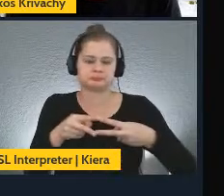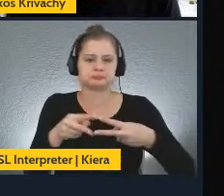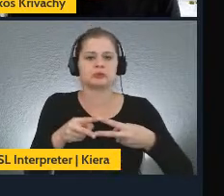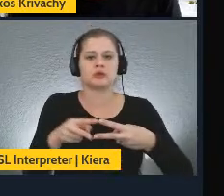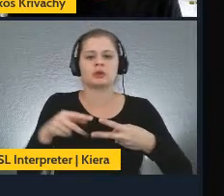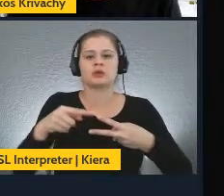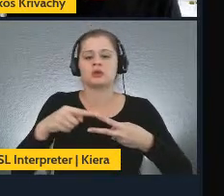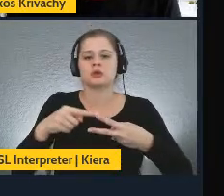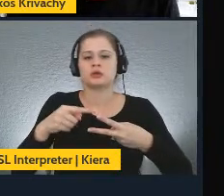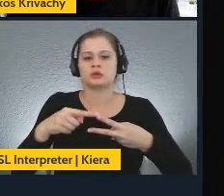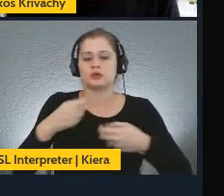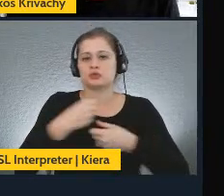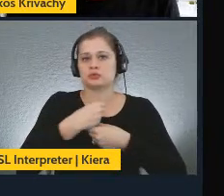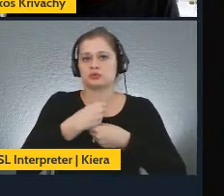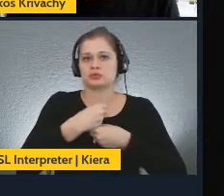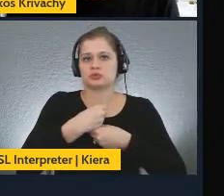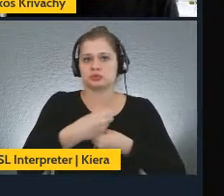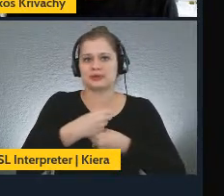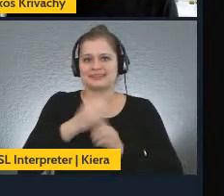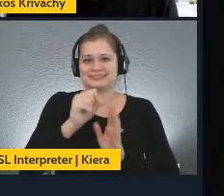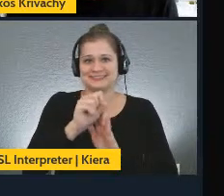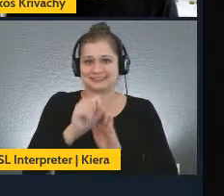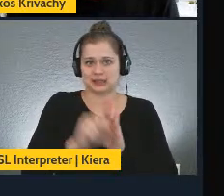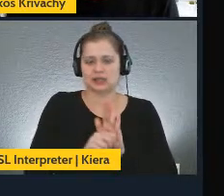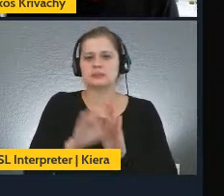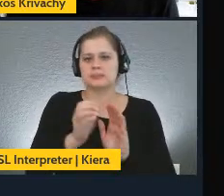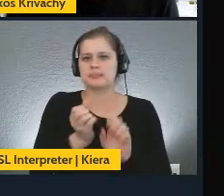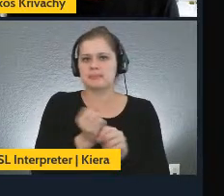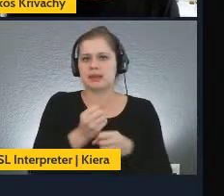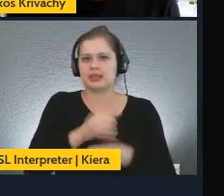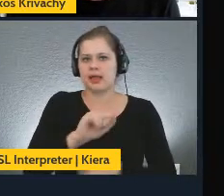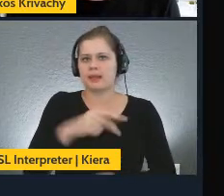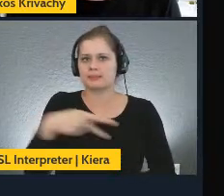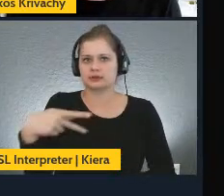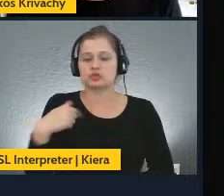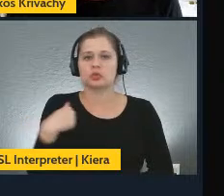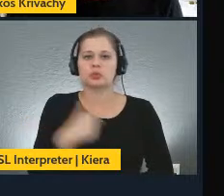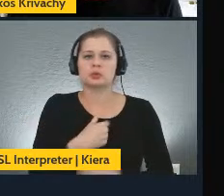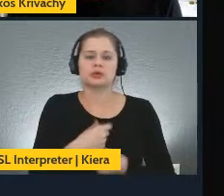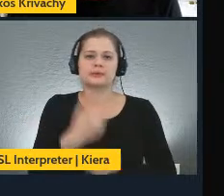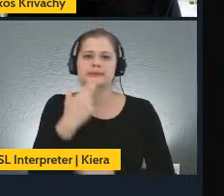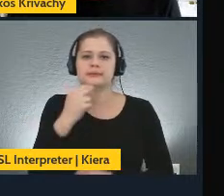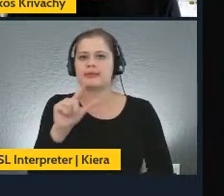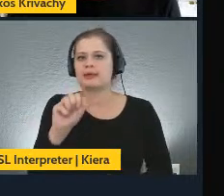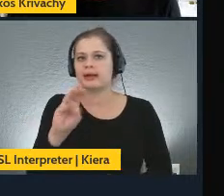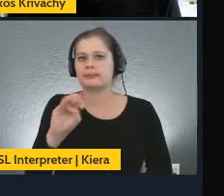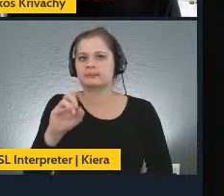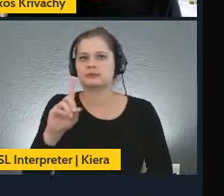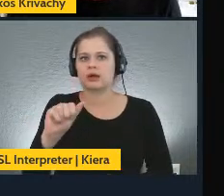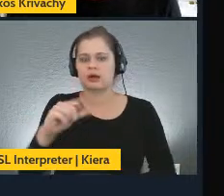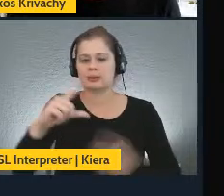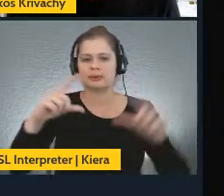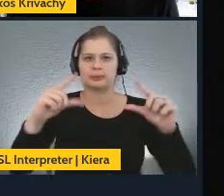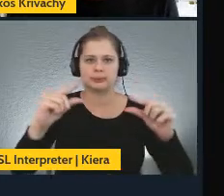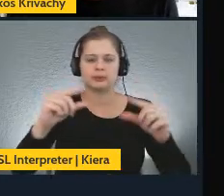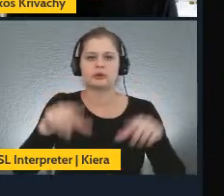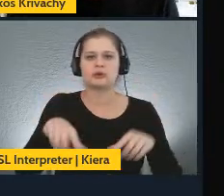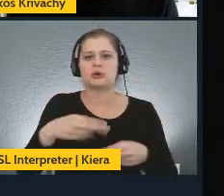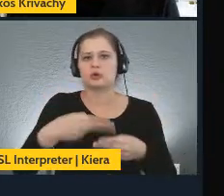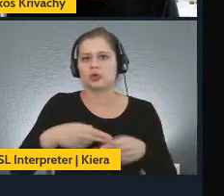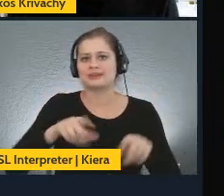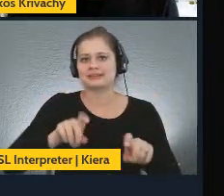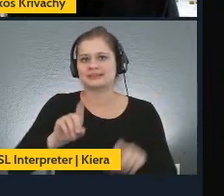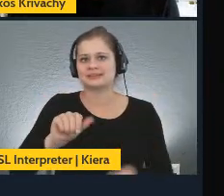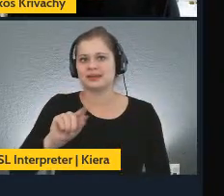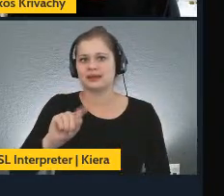state an application. So we built a tiny lambda that we call test data manager. This means that writing